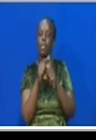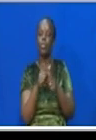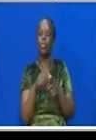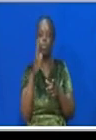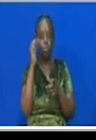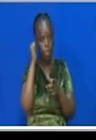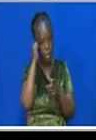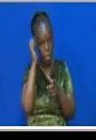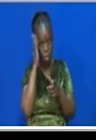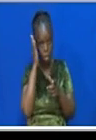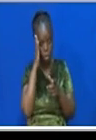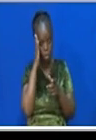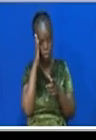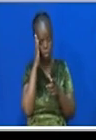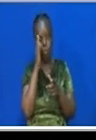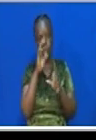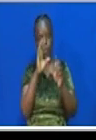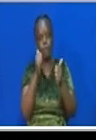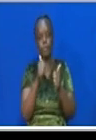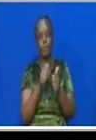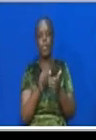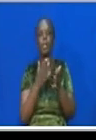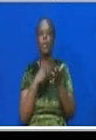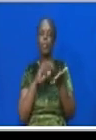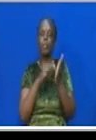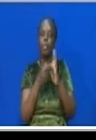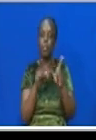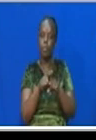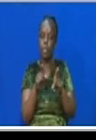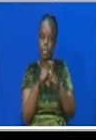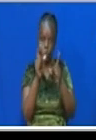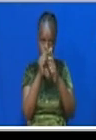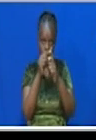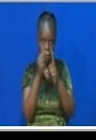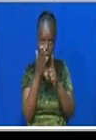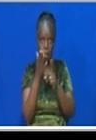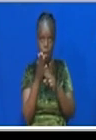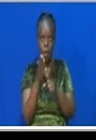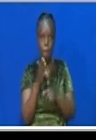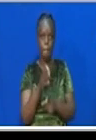be illustrated and given the meaning of those words.